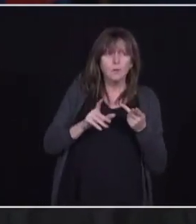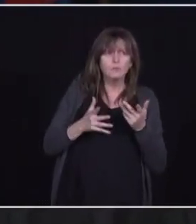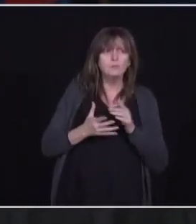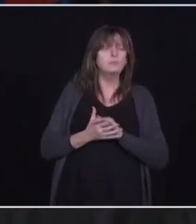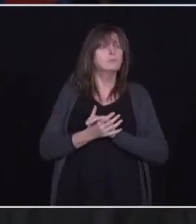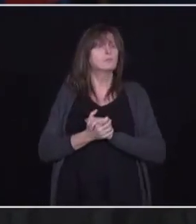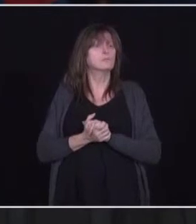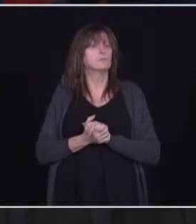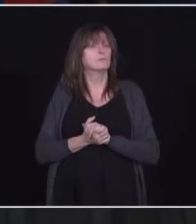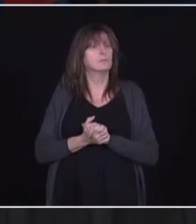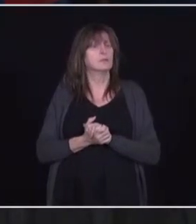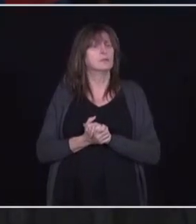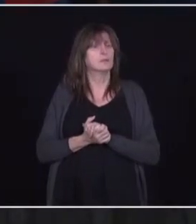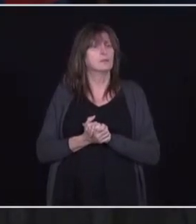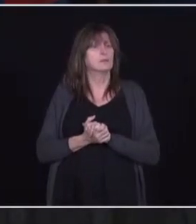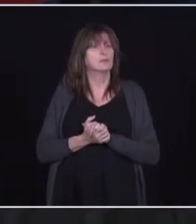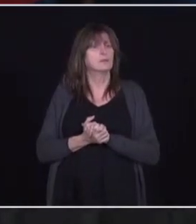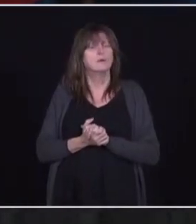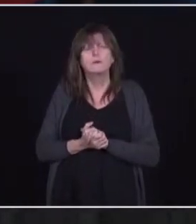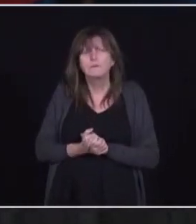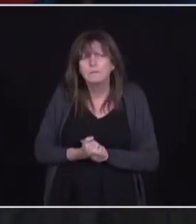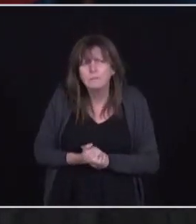Your answer, I'm sorry.